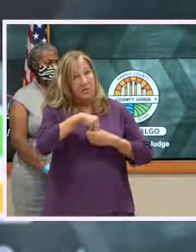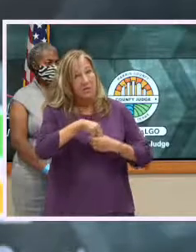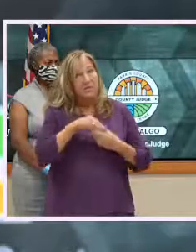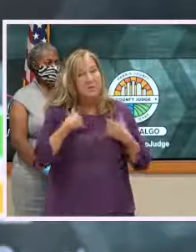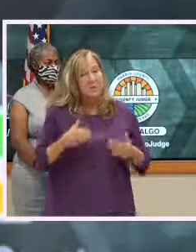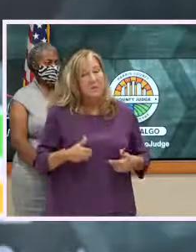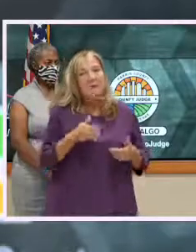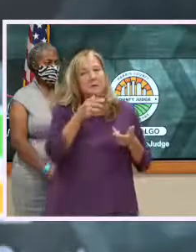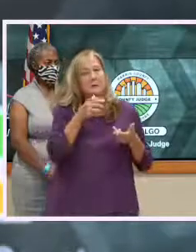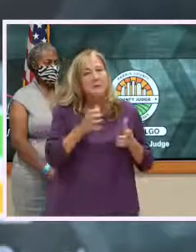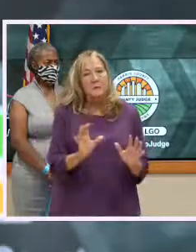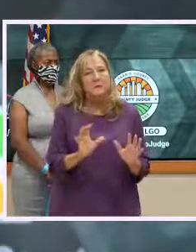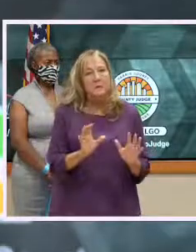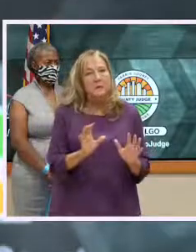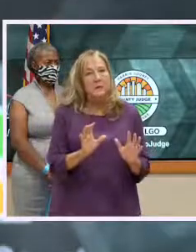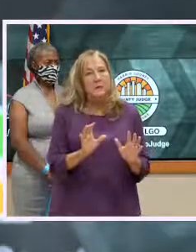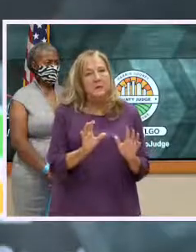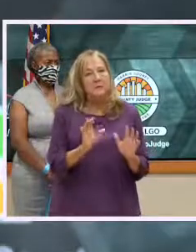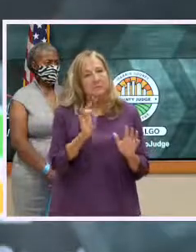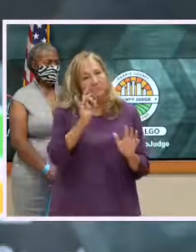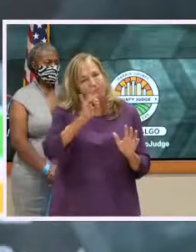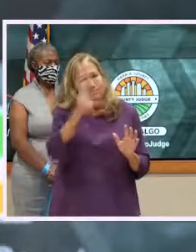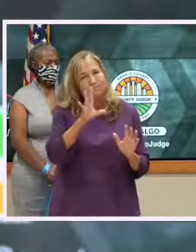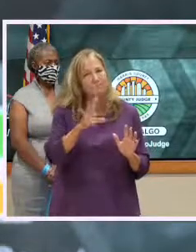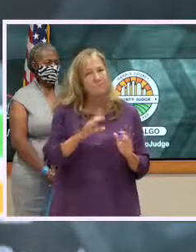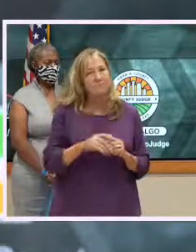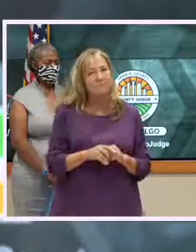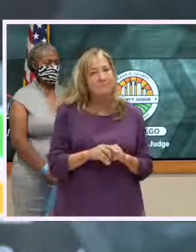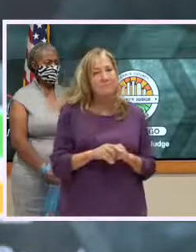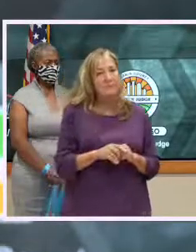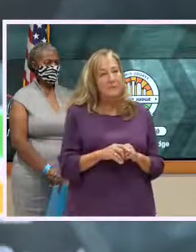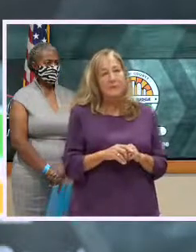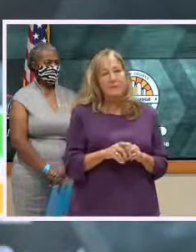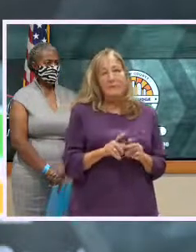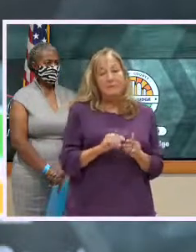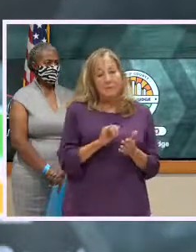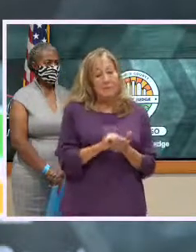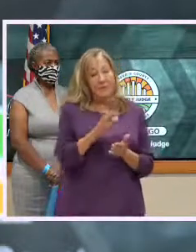So unfortunately, the anti-vaccine